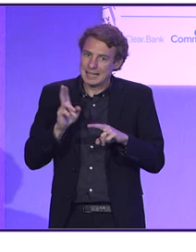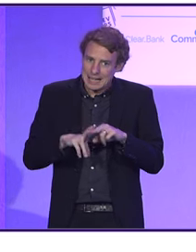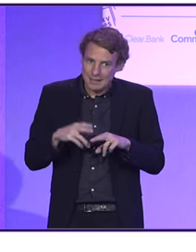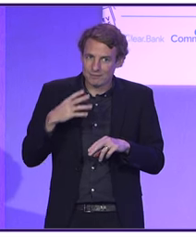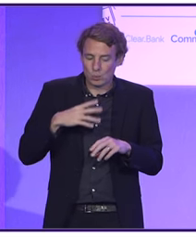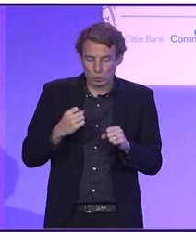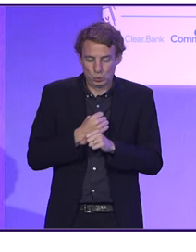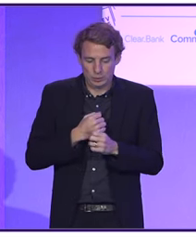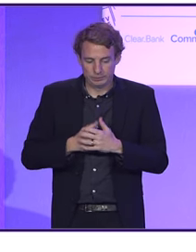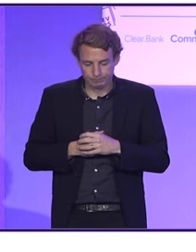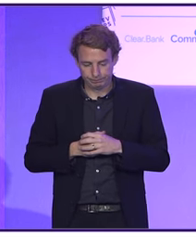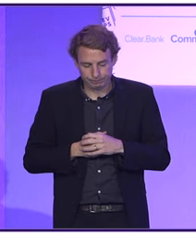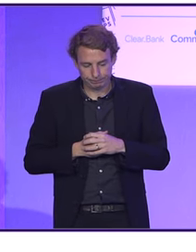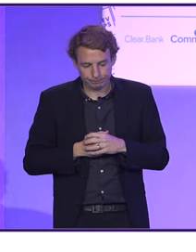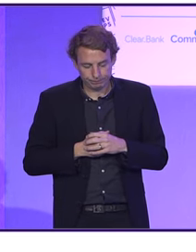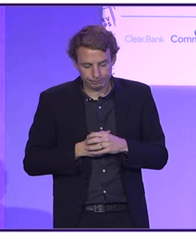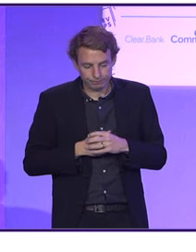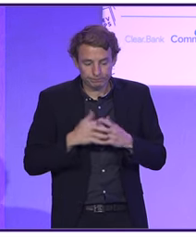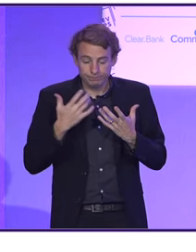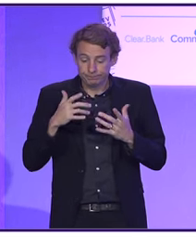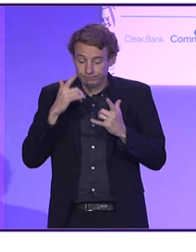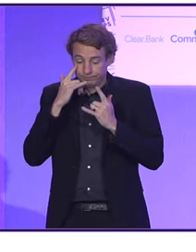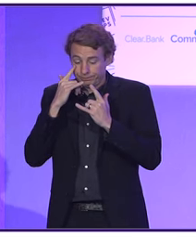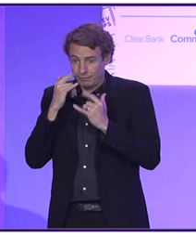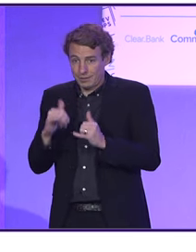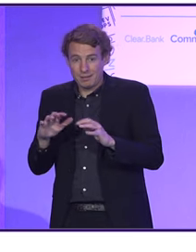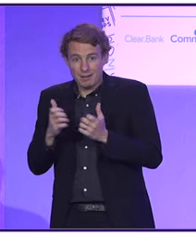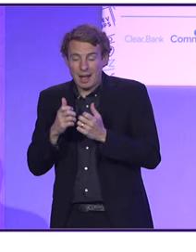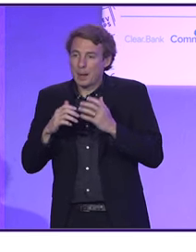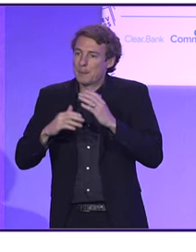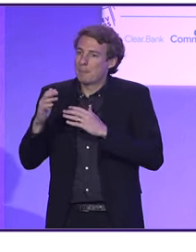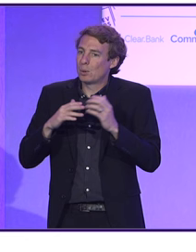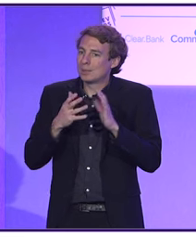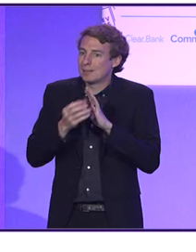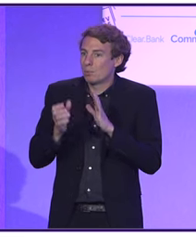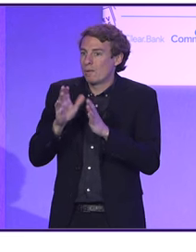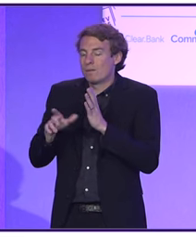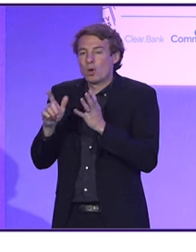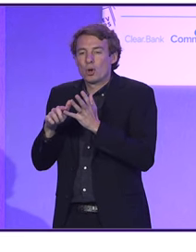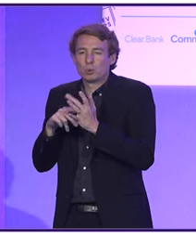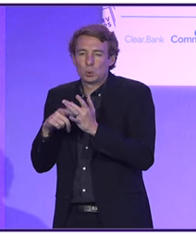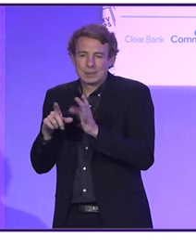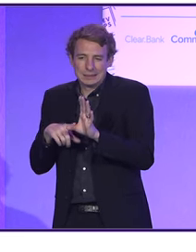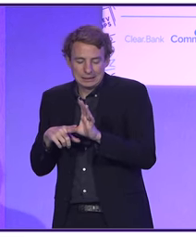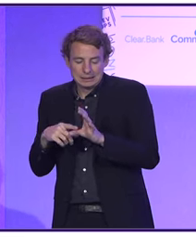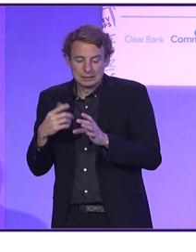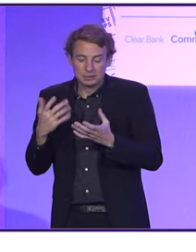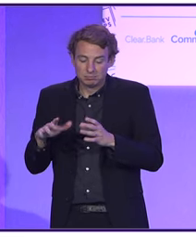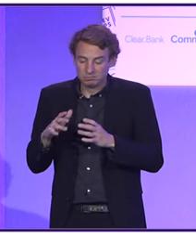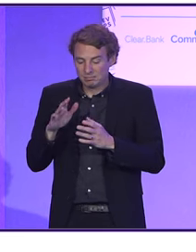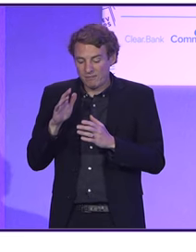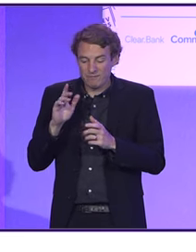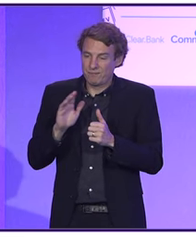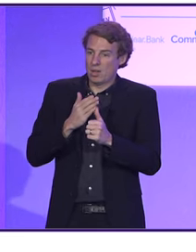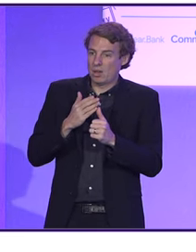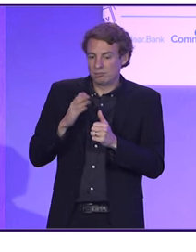so. We've tested this by building the sample app that's provided to us by Unity. The first build took around 70 minutes, which is quite